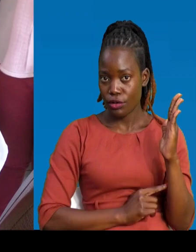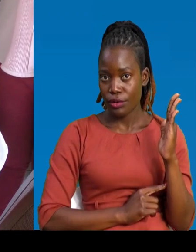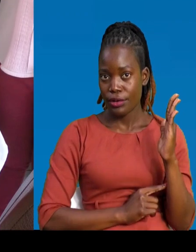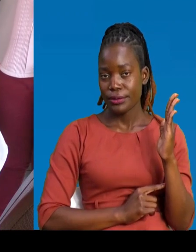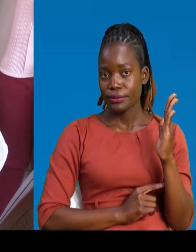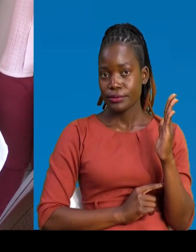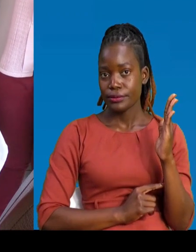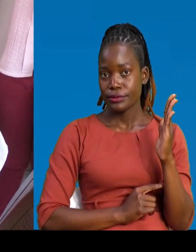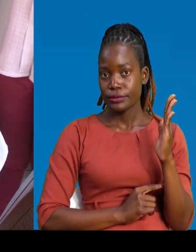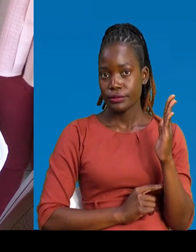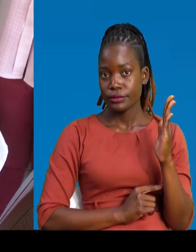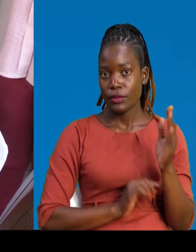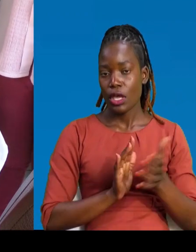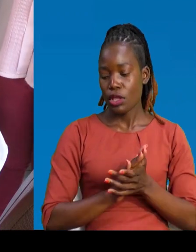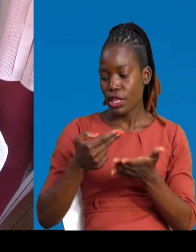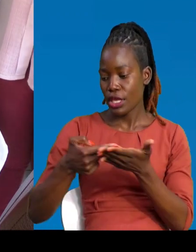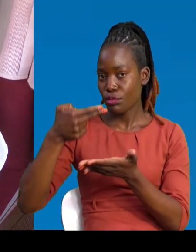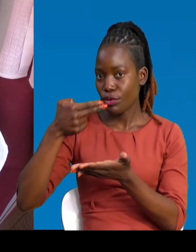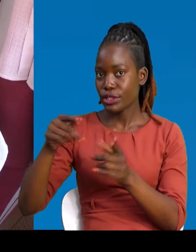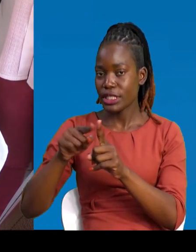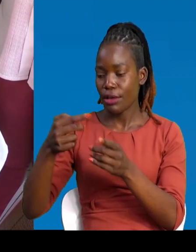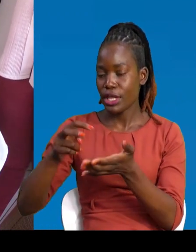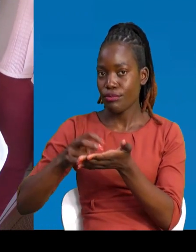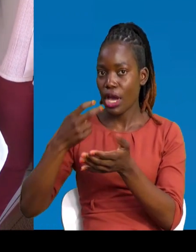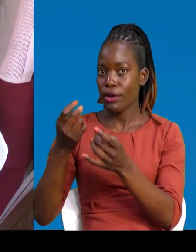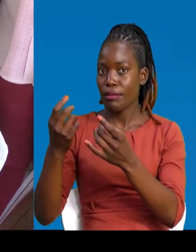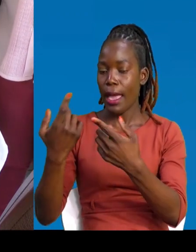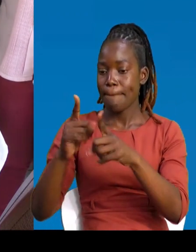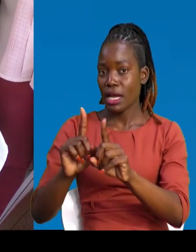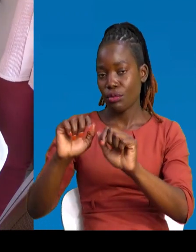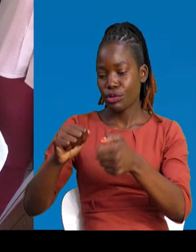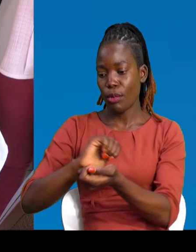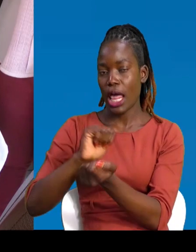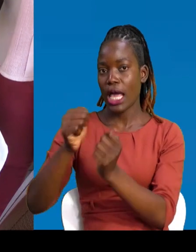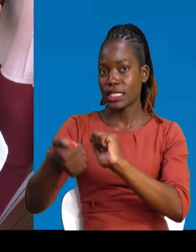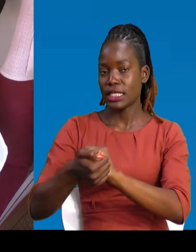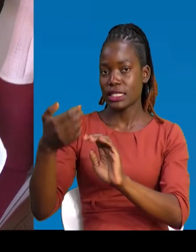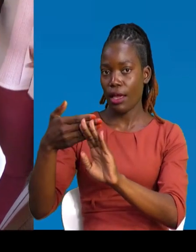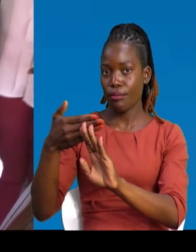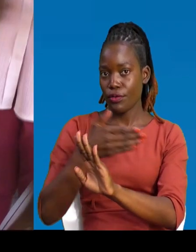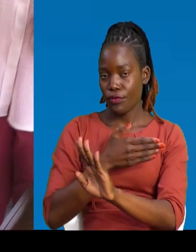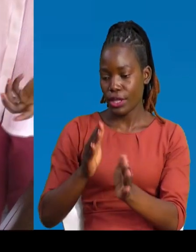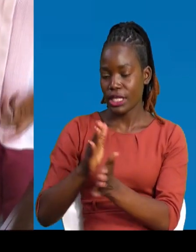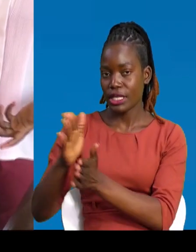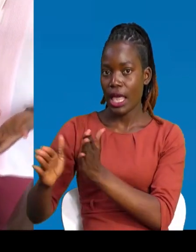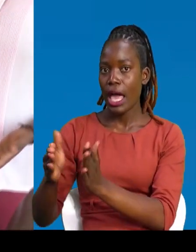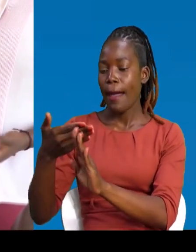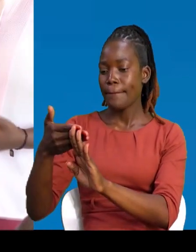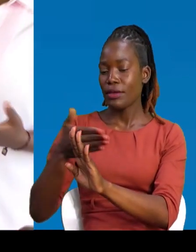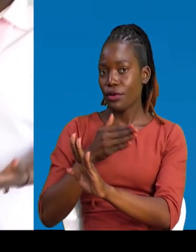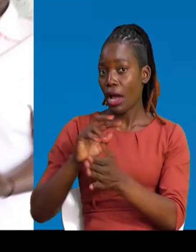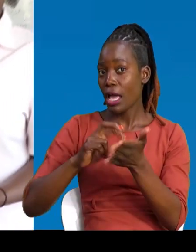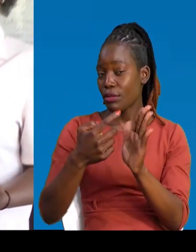maybe the cutleries it acquire so many, but they can adjust prior to the setup. When I say prior to the